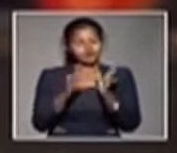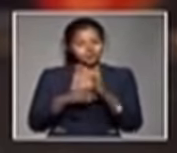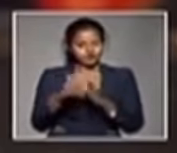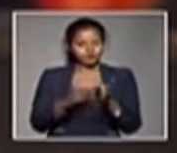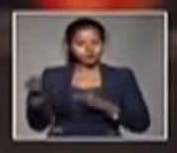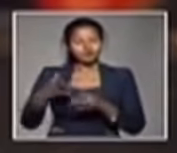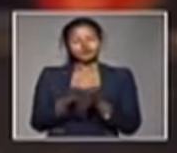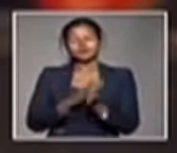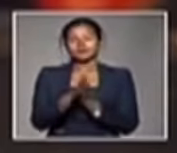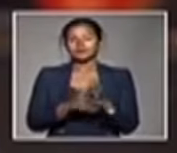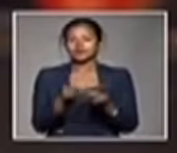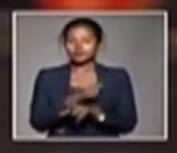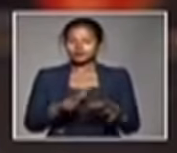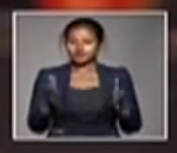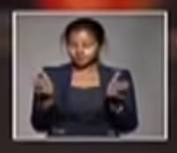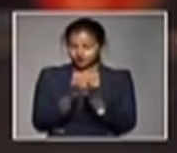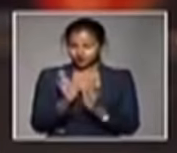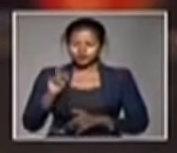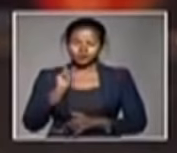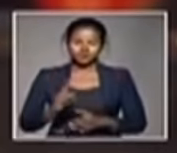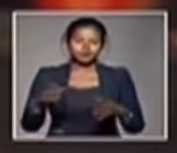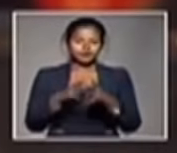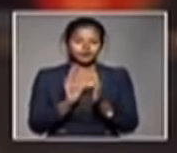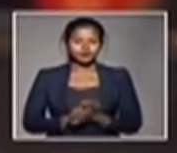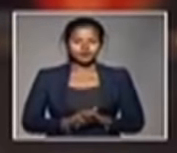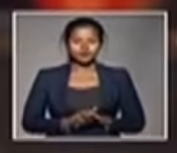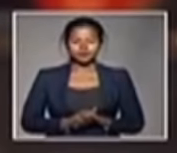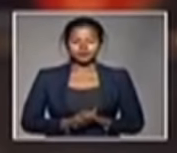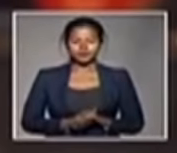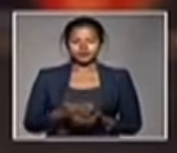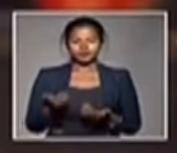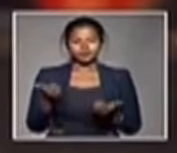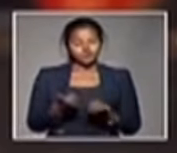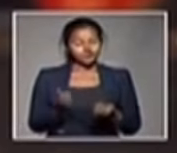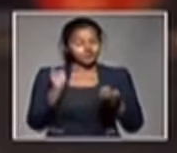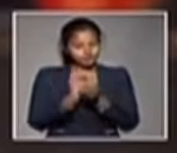our sign language interpreter, Tharuka Gabriel. Take